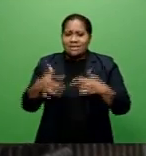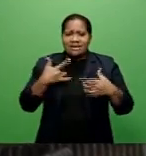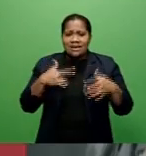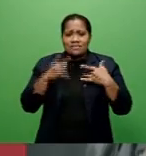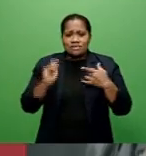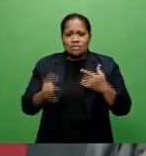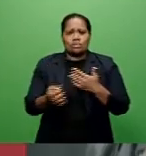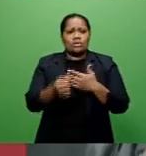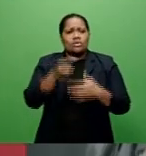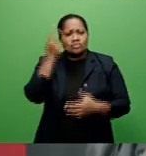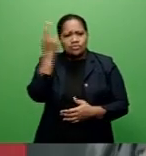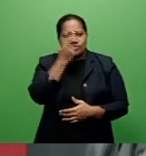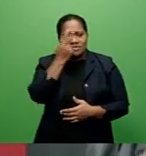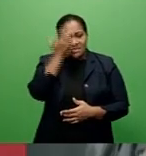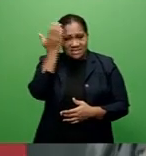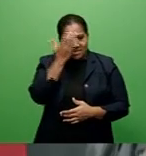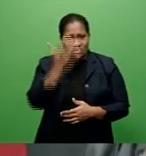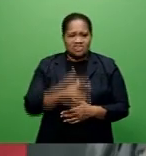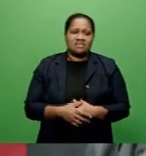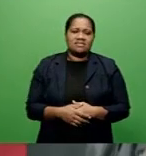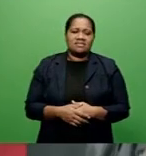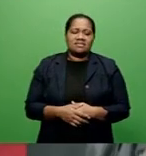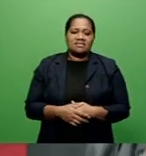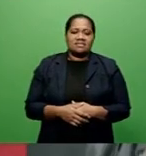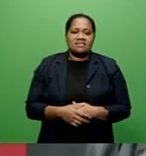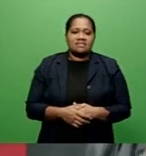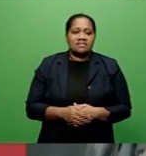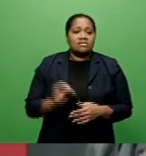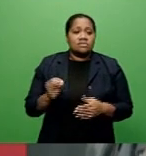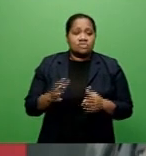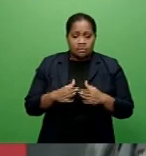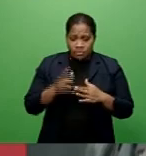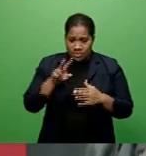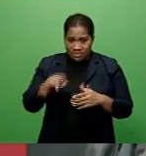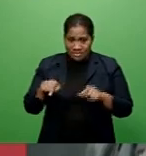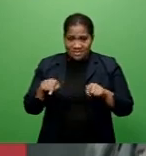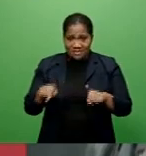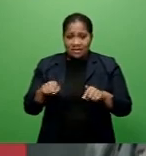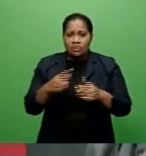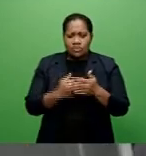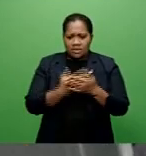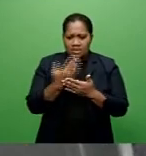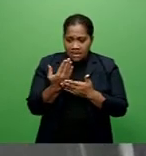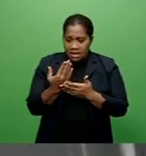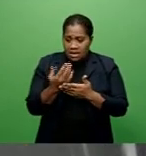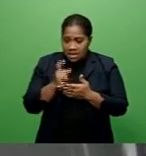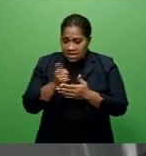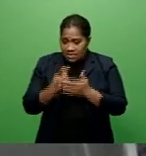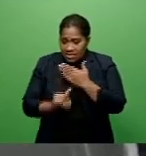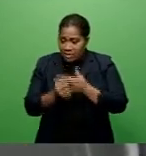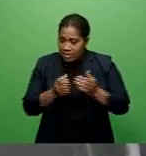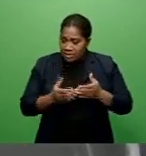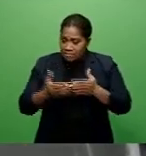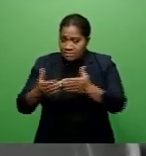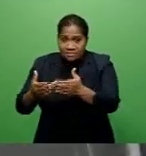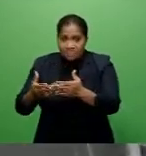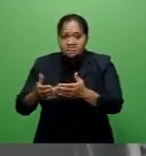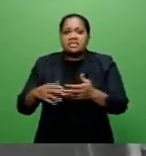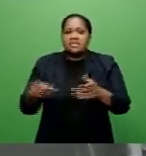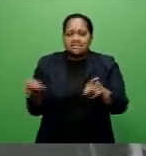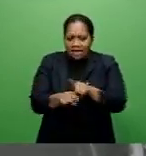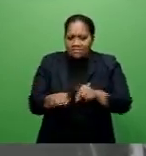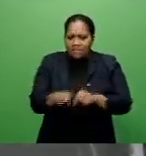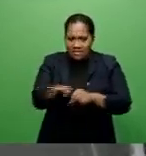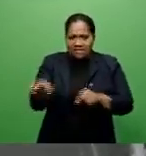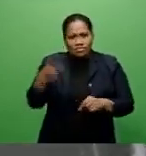do not put themselves in harm's way, because at the end of the day, you'll also be putting others in harm's way because they'll have to carry out